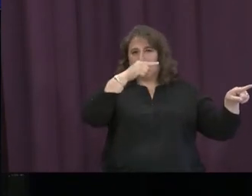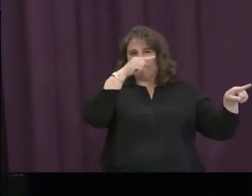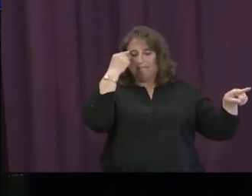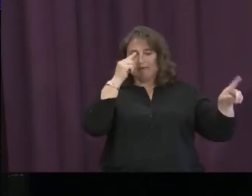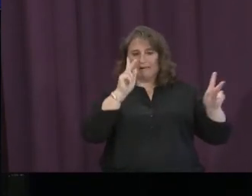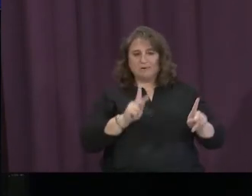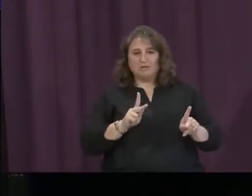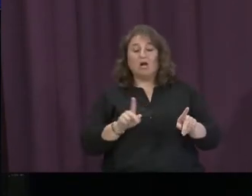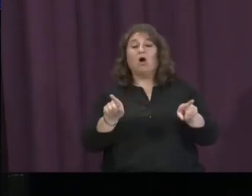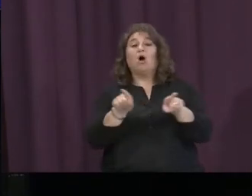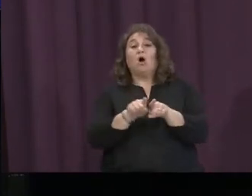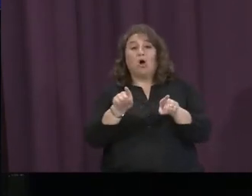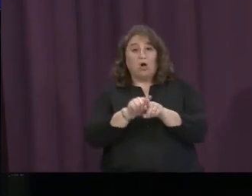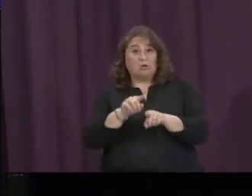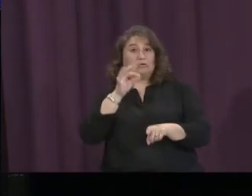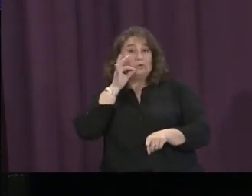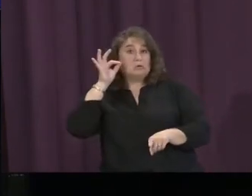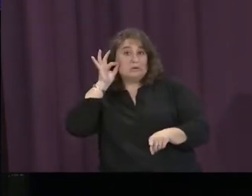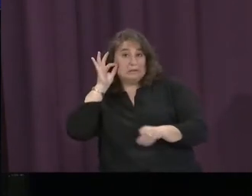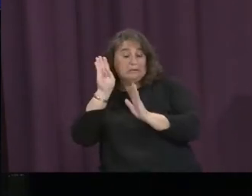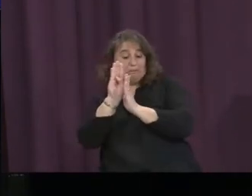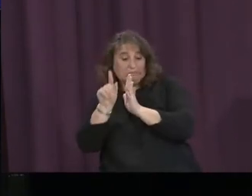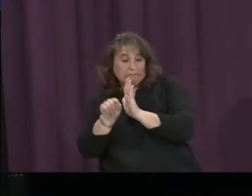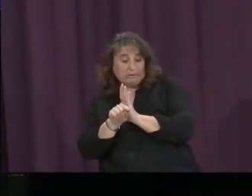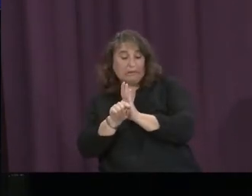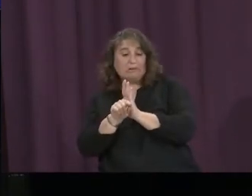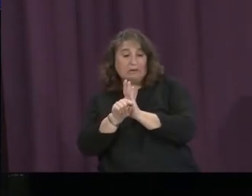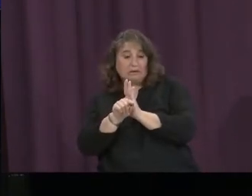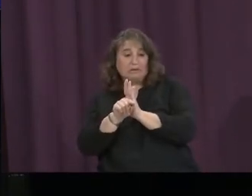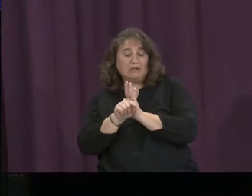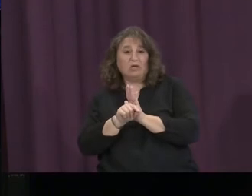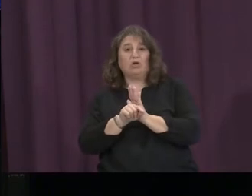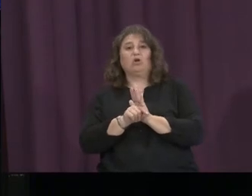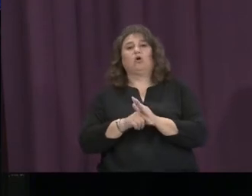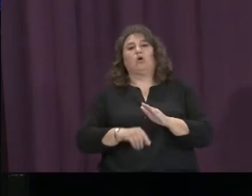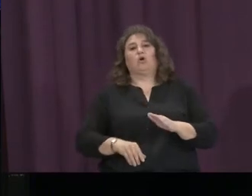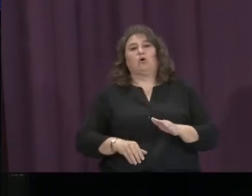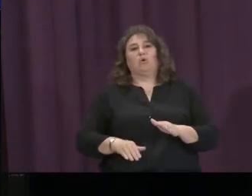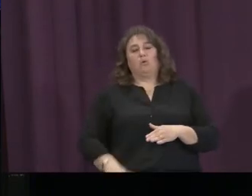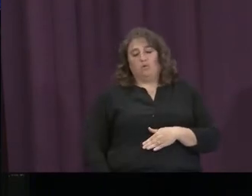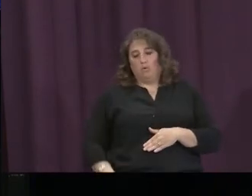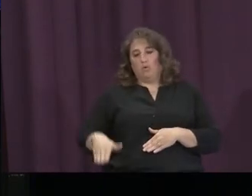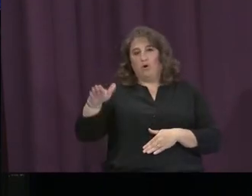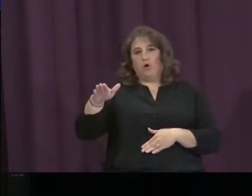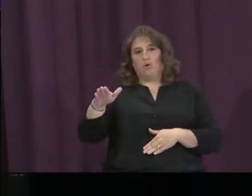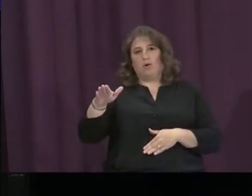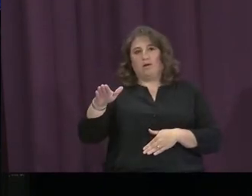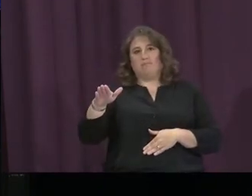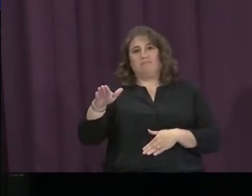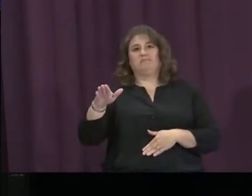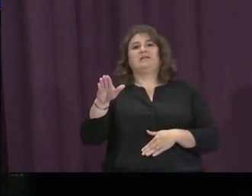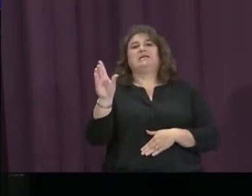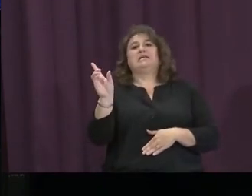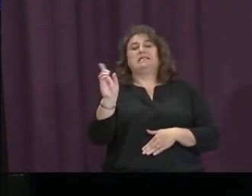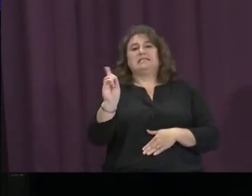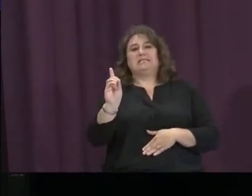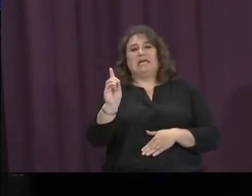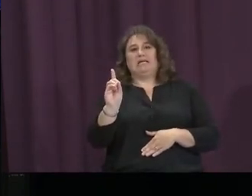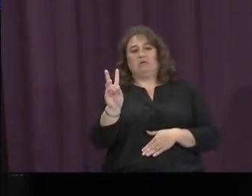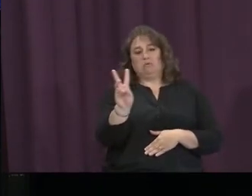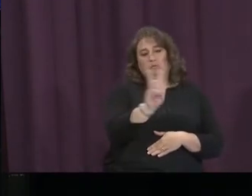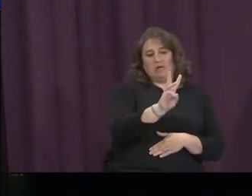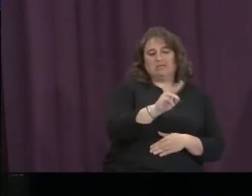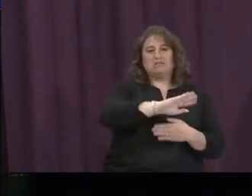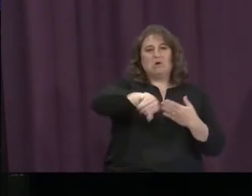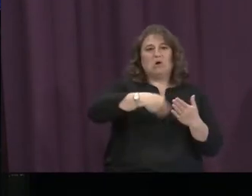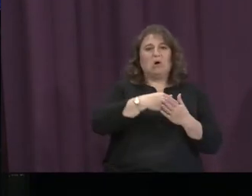Native American roots, I grew up on the west side of Dayton, went to public schools, and just all the kids looked like